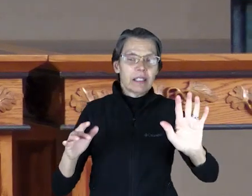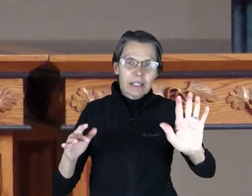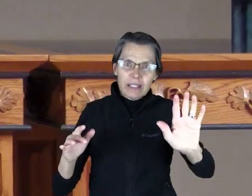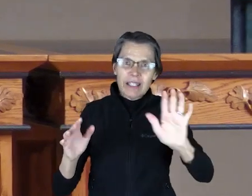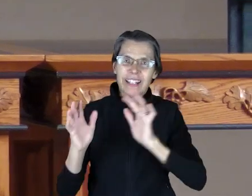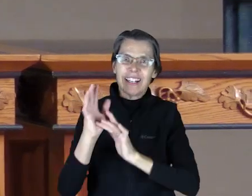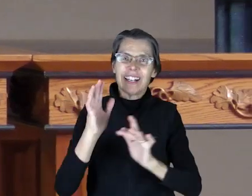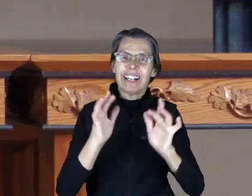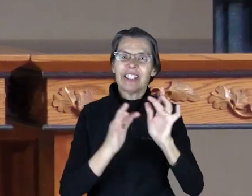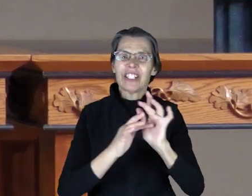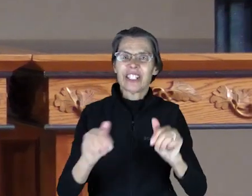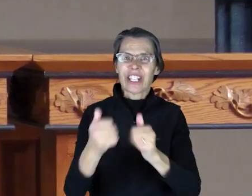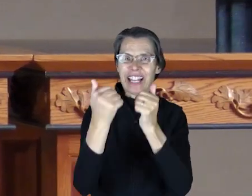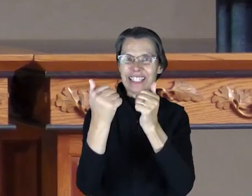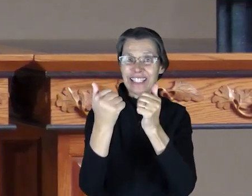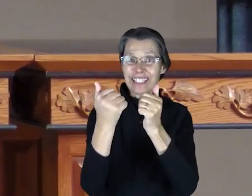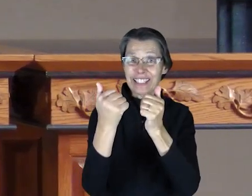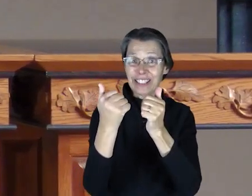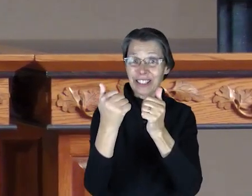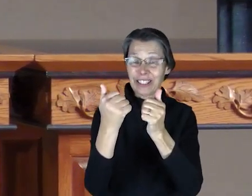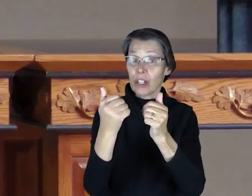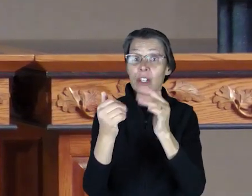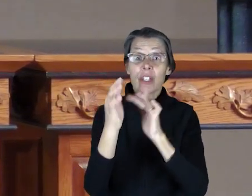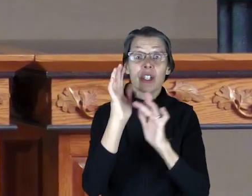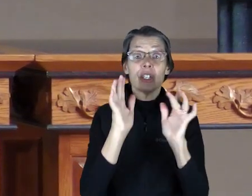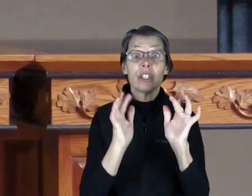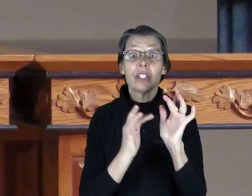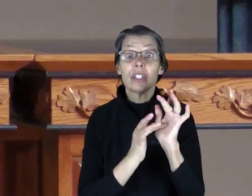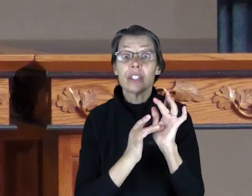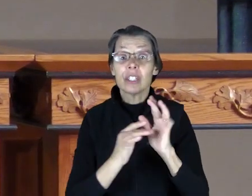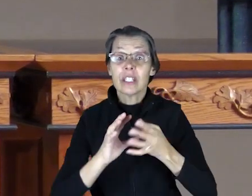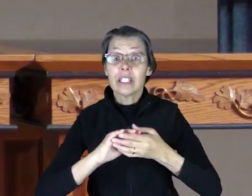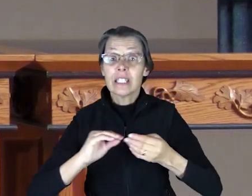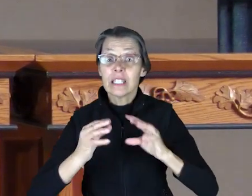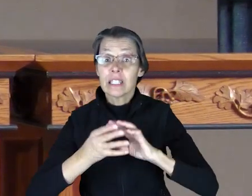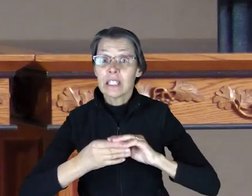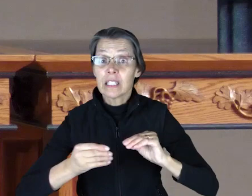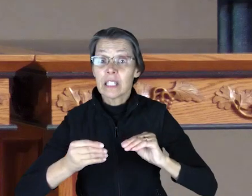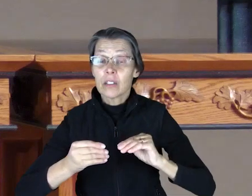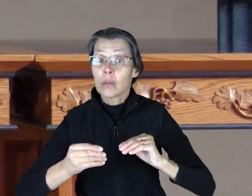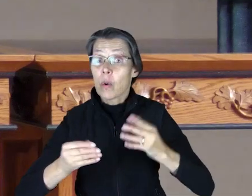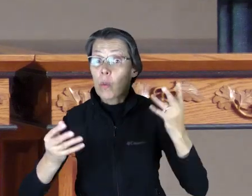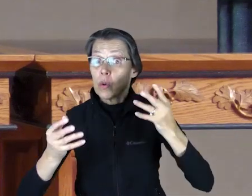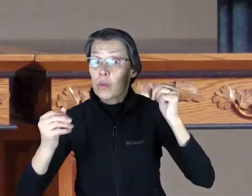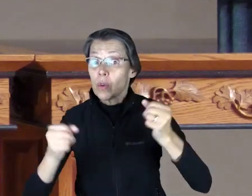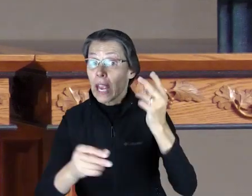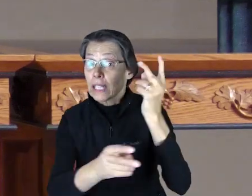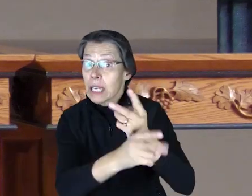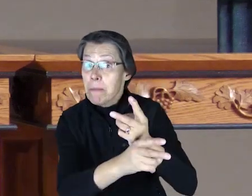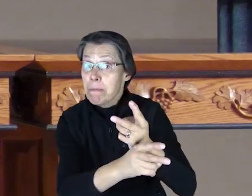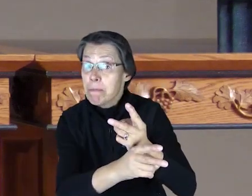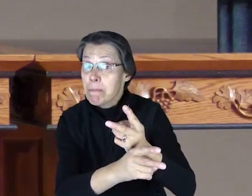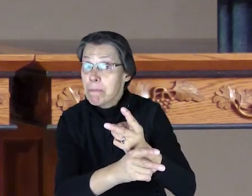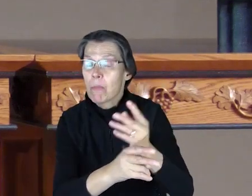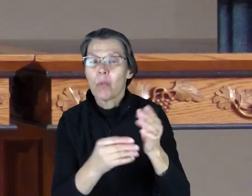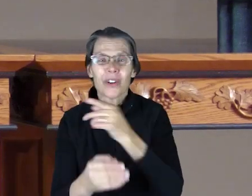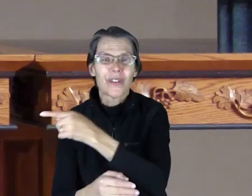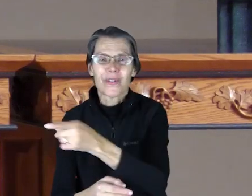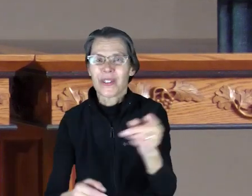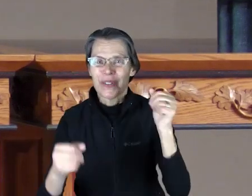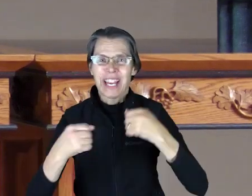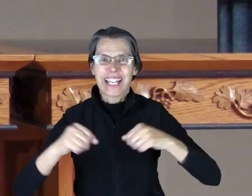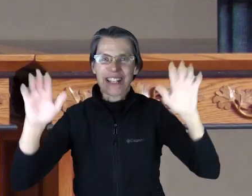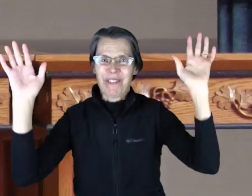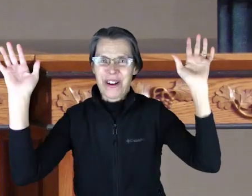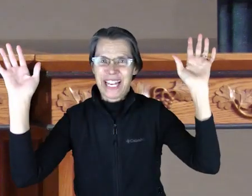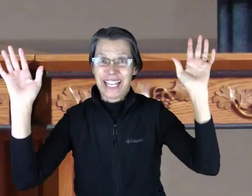own. Jesus challenges all of that by telling us that the only things we can hold on to are the things we are willing to give away.